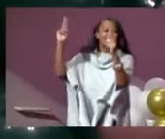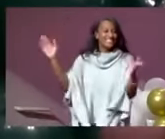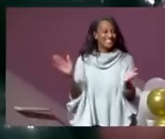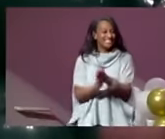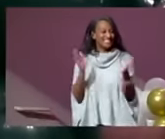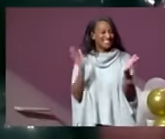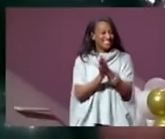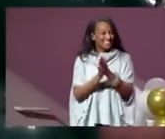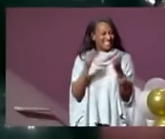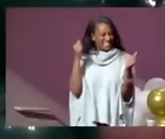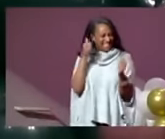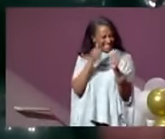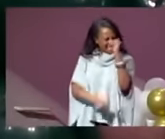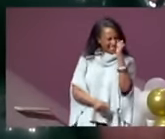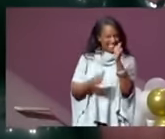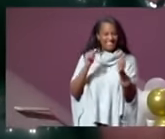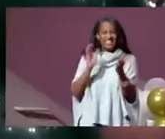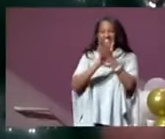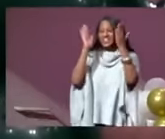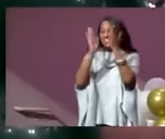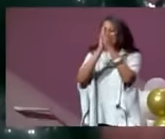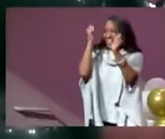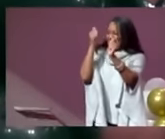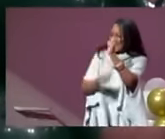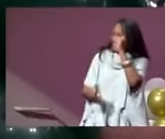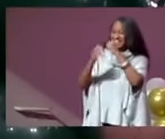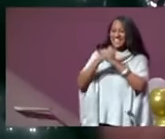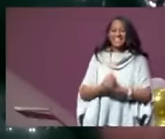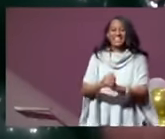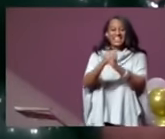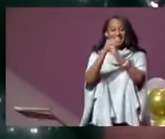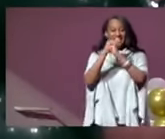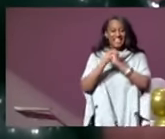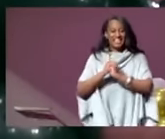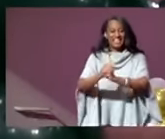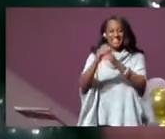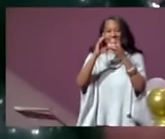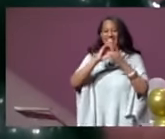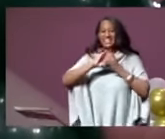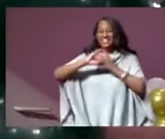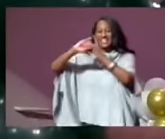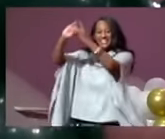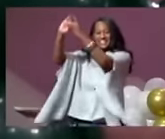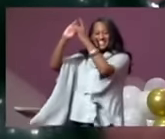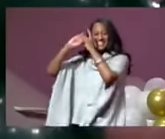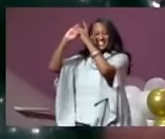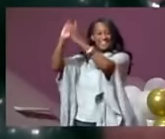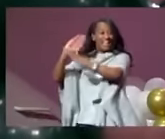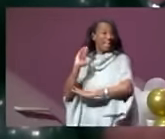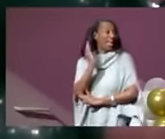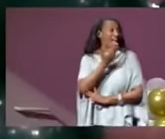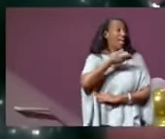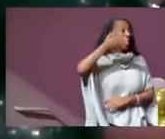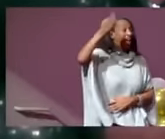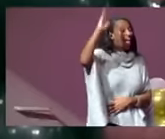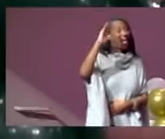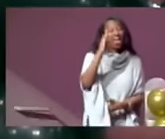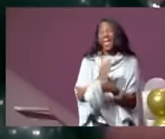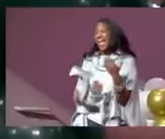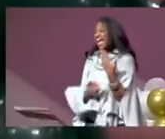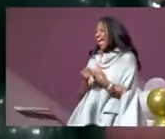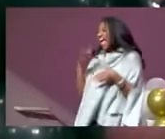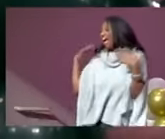every praise, every worship belongs to our God. Somebody